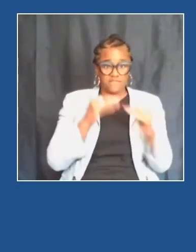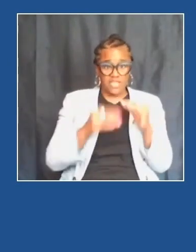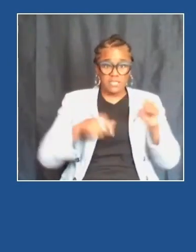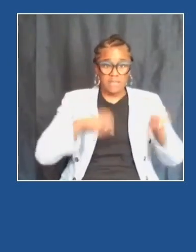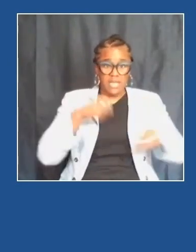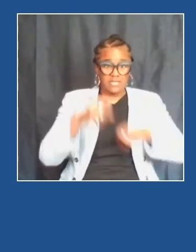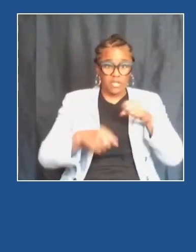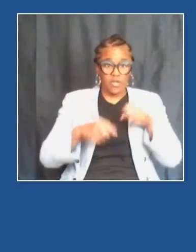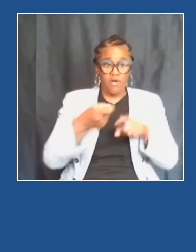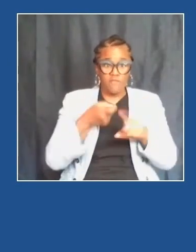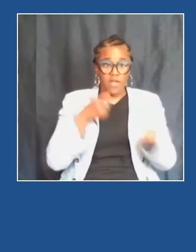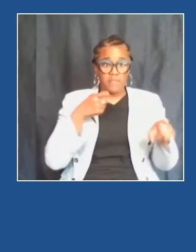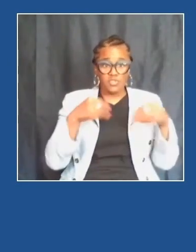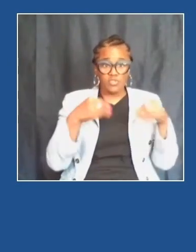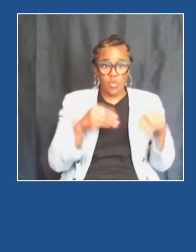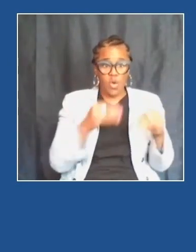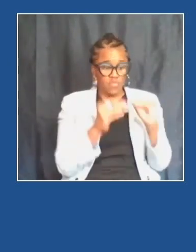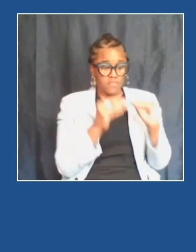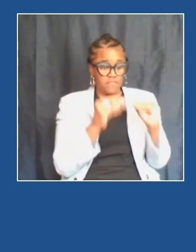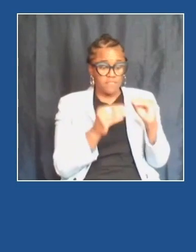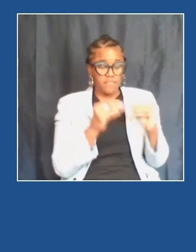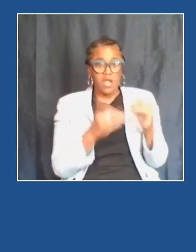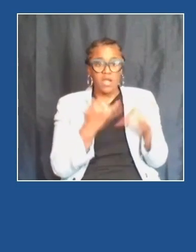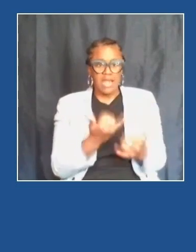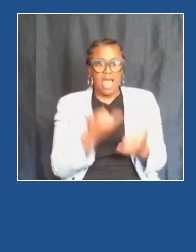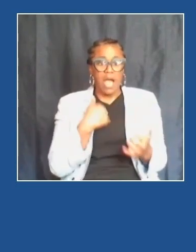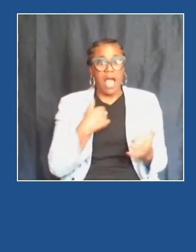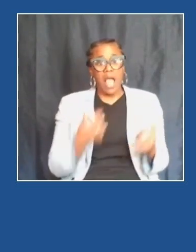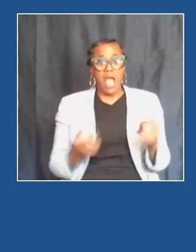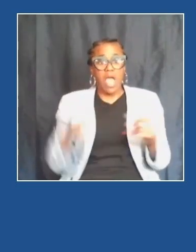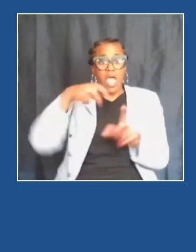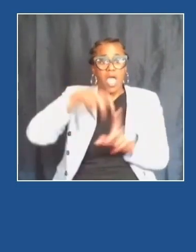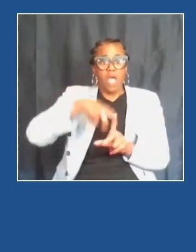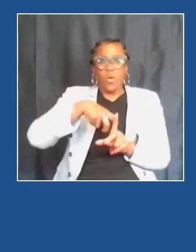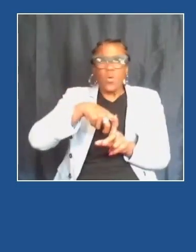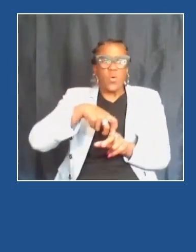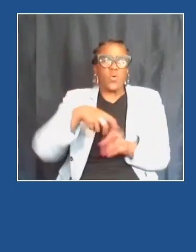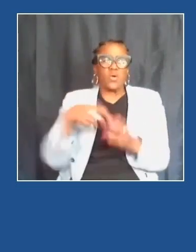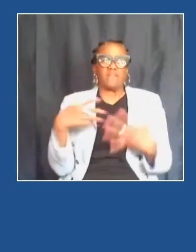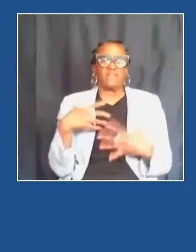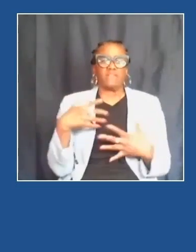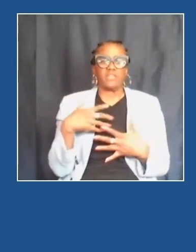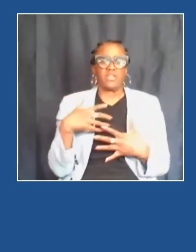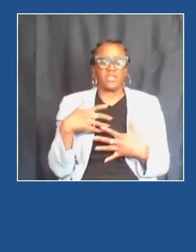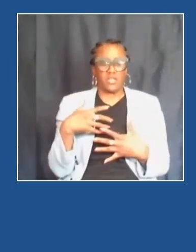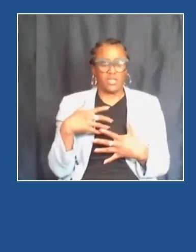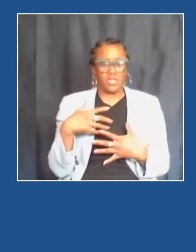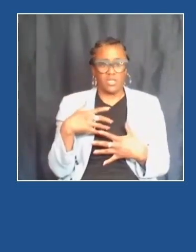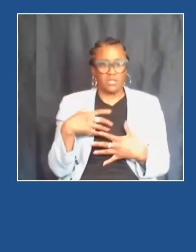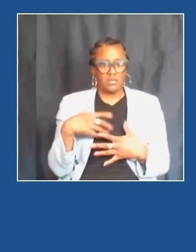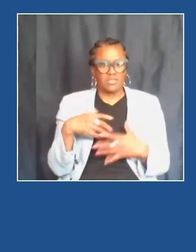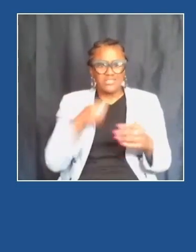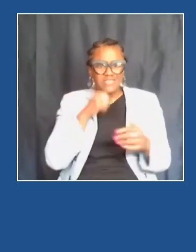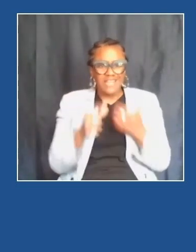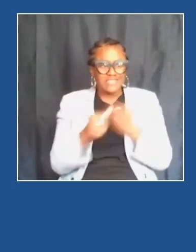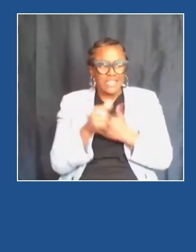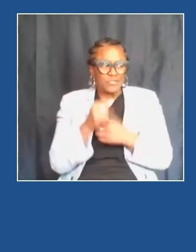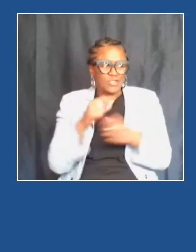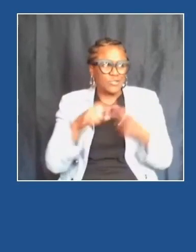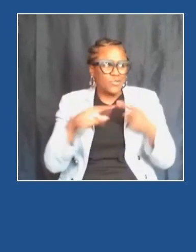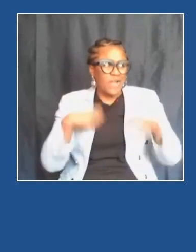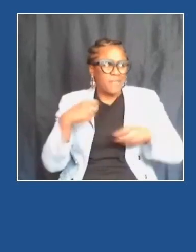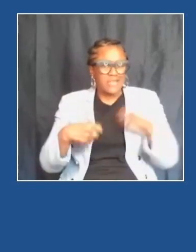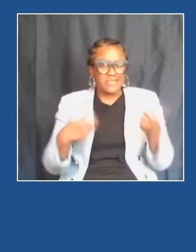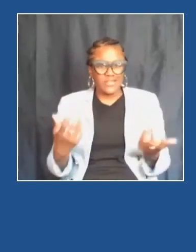it. Fear is getting in the way. It's not dangerous to ride my bicycle. I could take it on the bike path. It's no more dangerous than it's been for